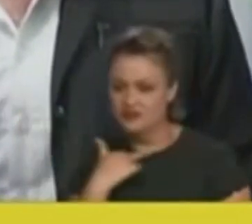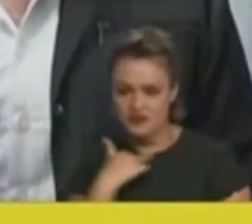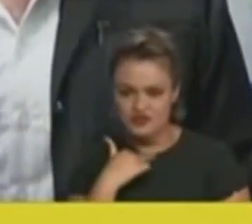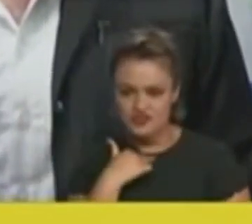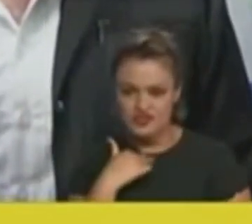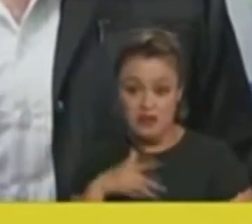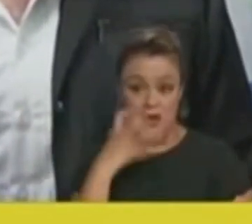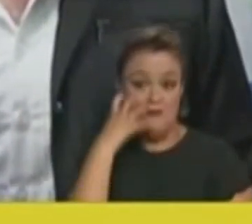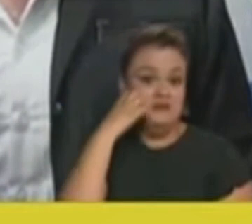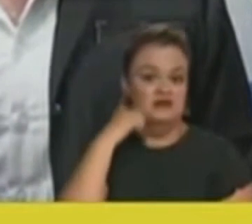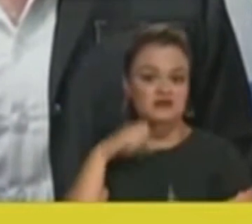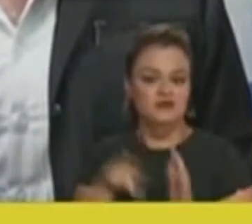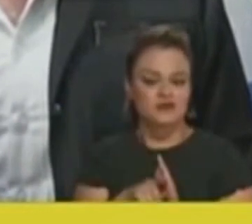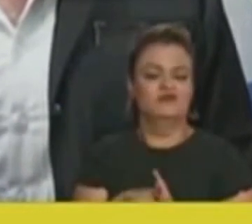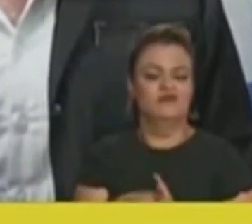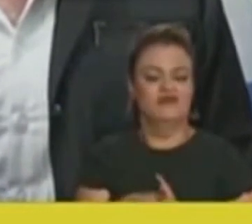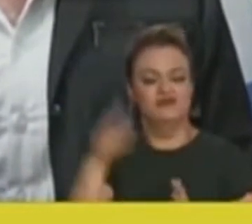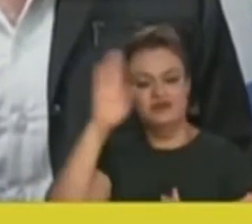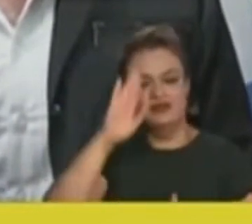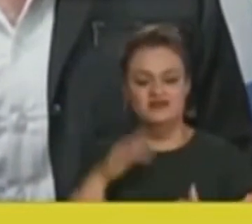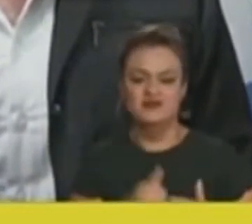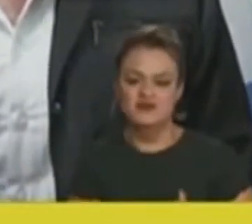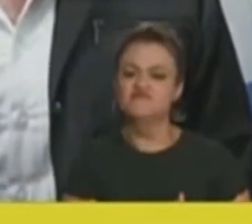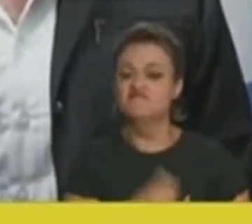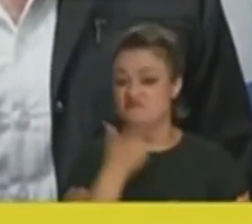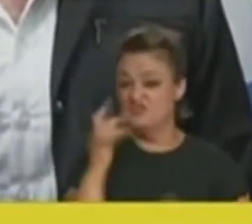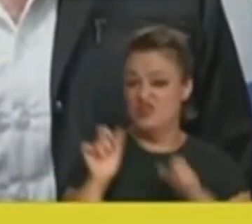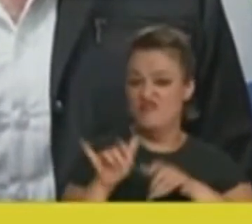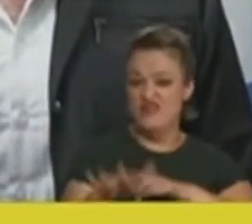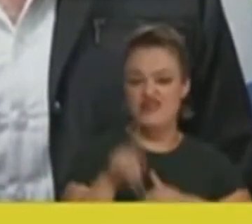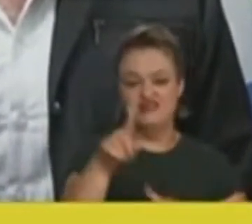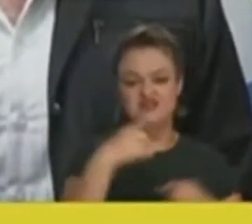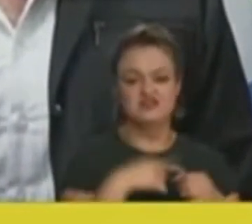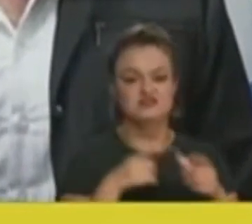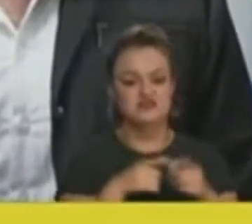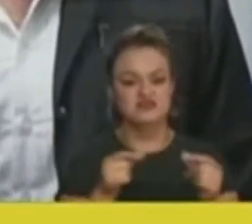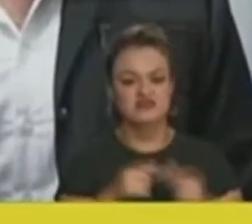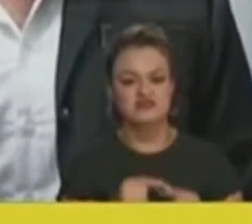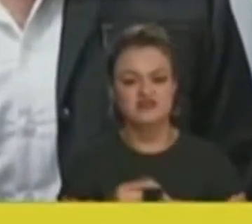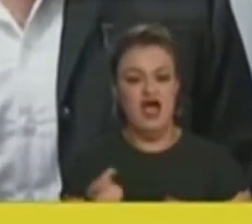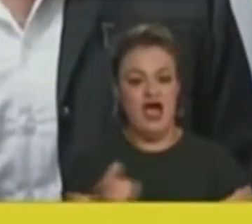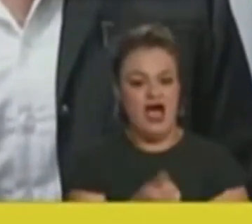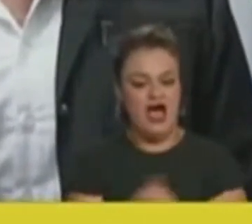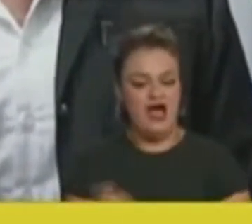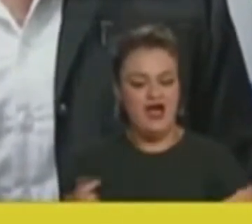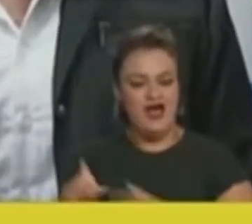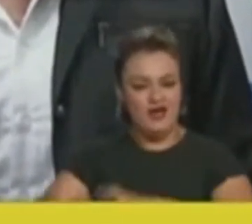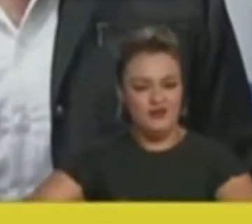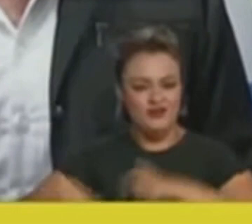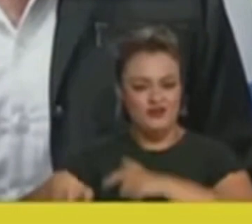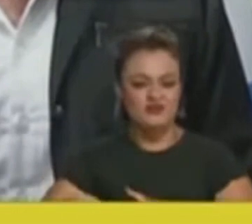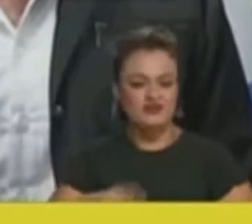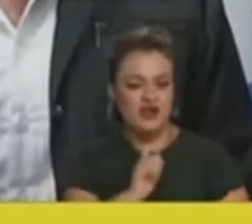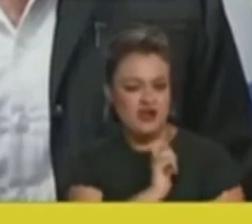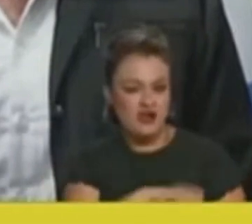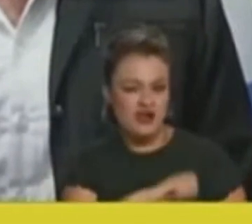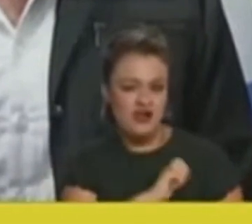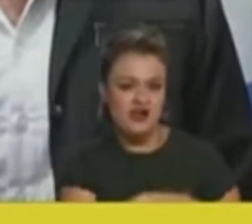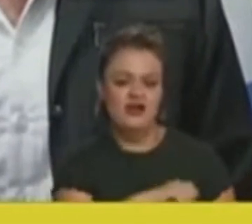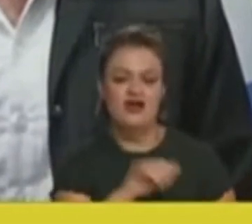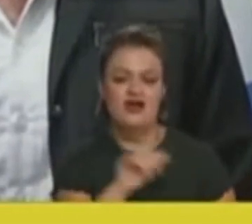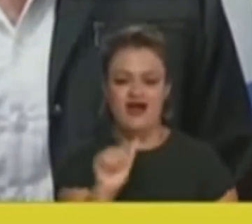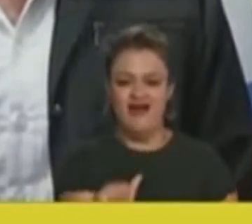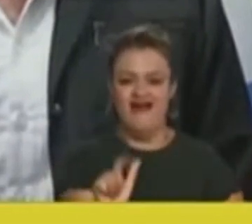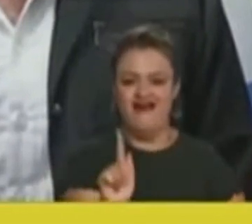Brasilia also today. Agrobusiness. They want to profit from Amazon,